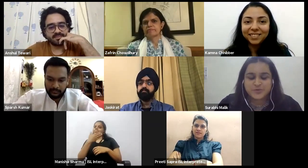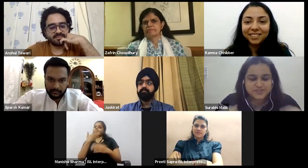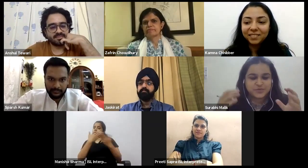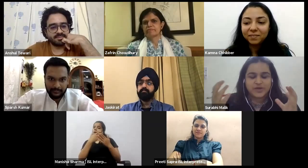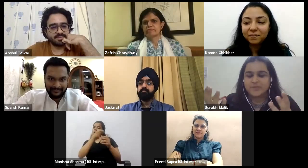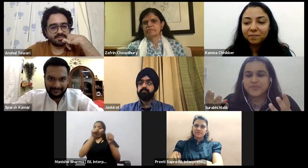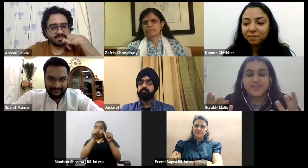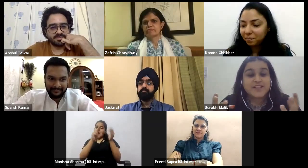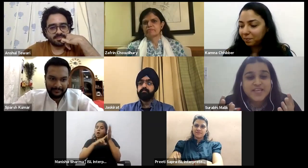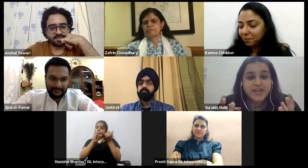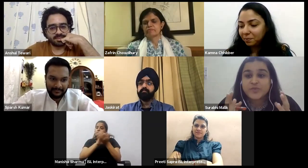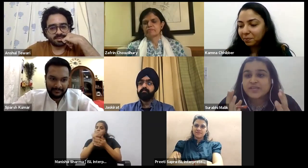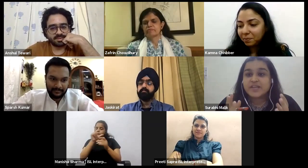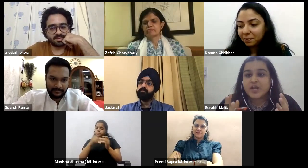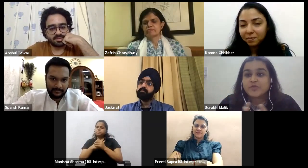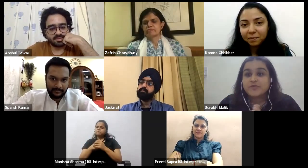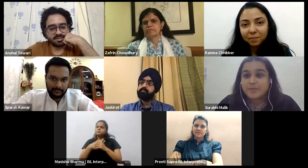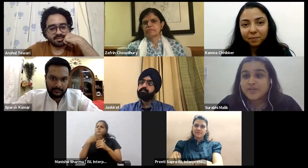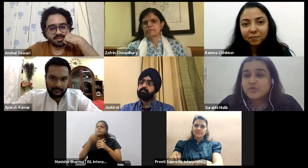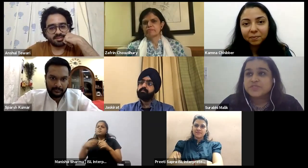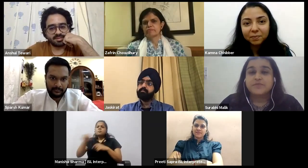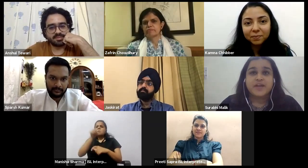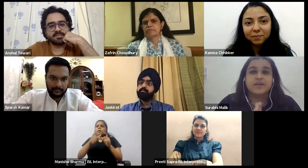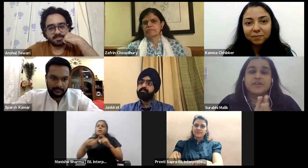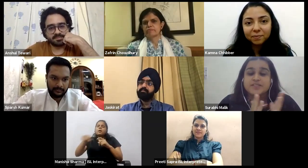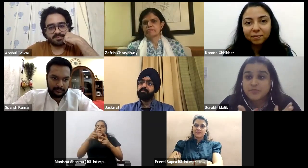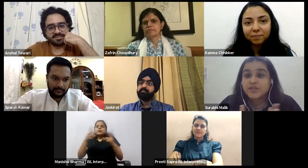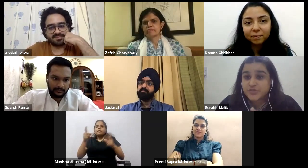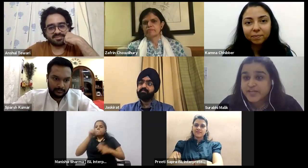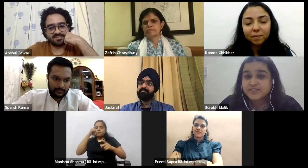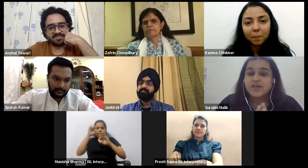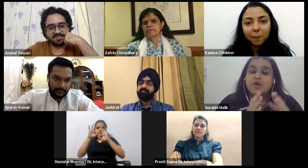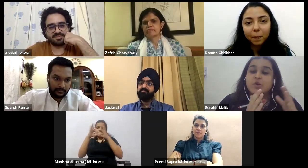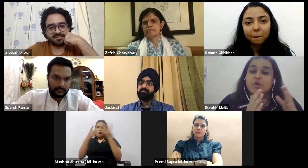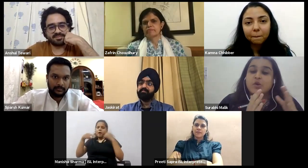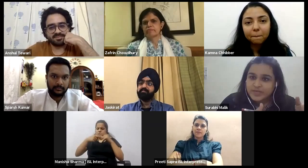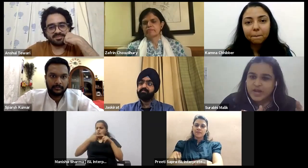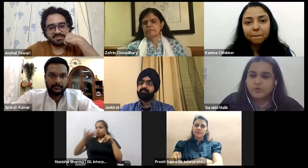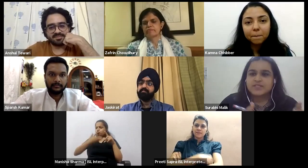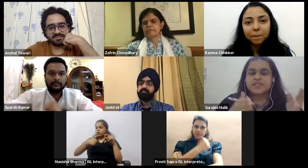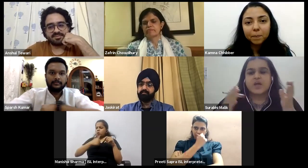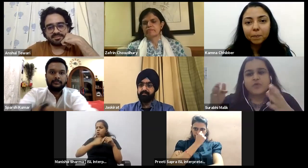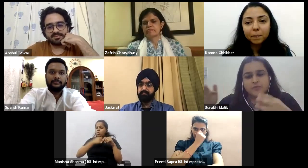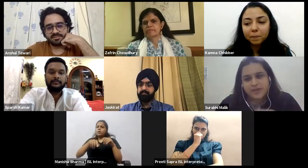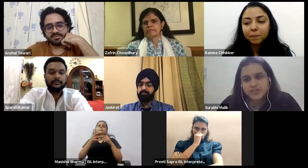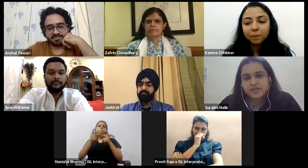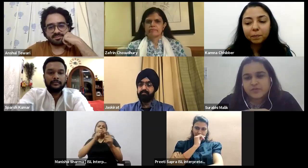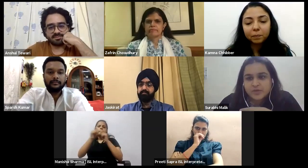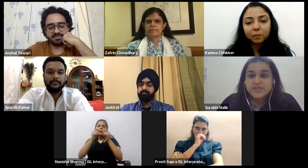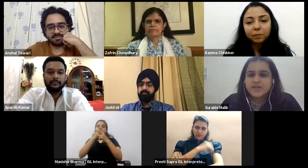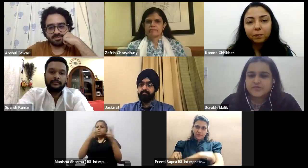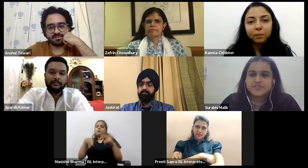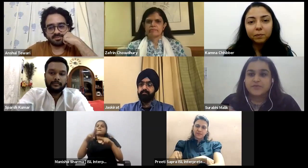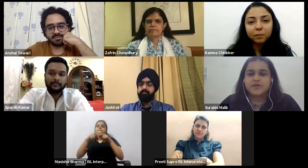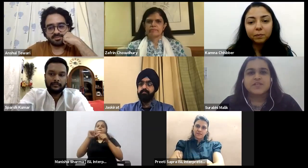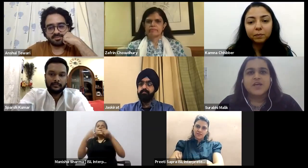add to this, and this act of being kicked out of the family groups. In fact, in some of our trainings with media outlets and now for fact checking, and